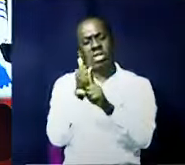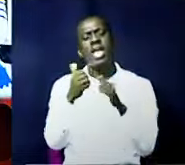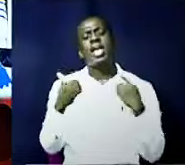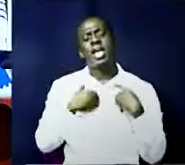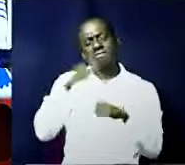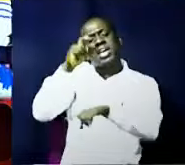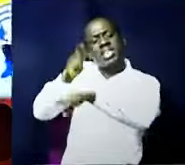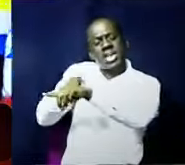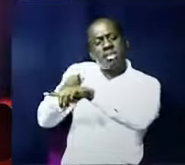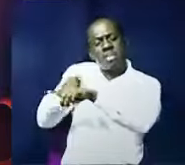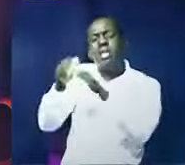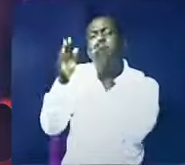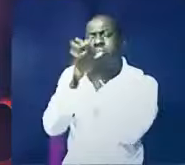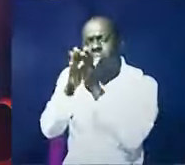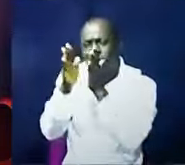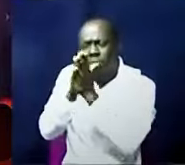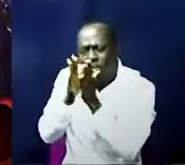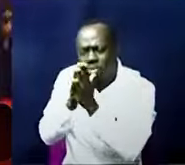he finished.